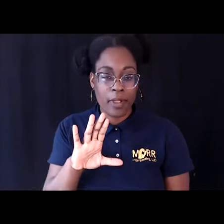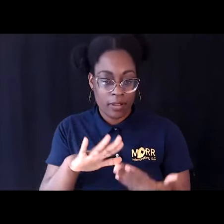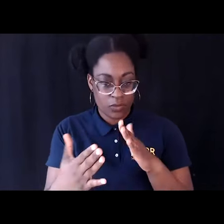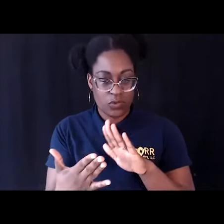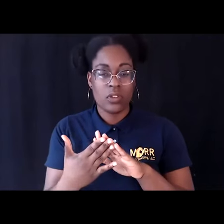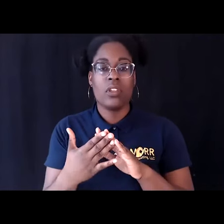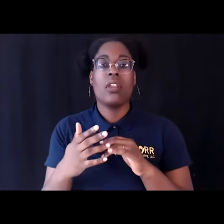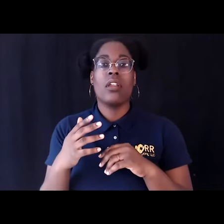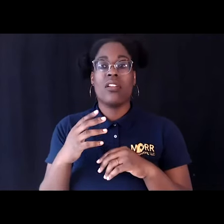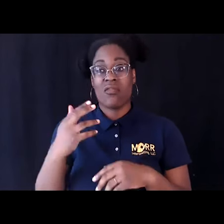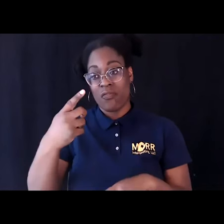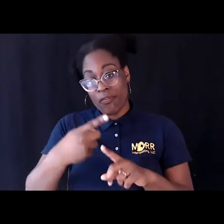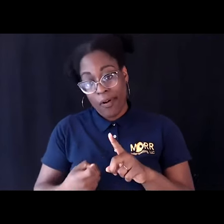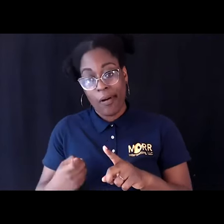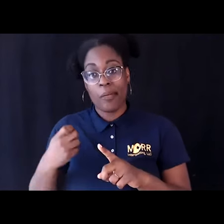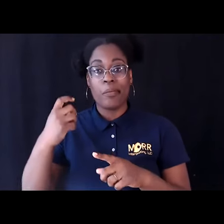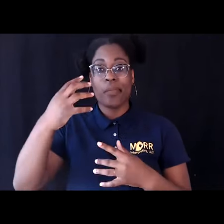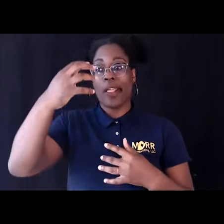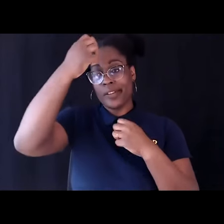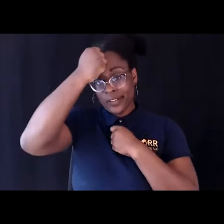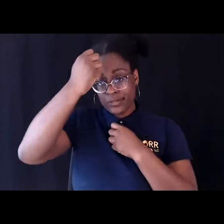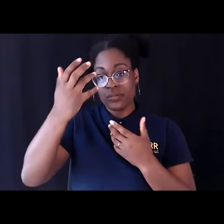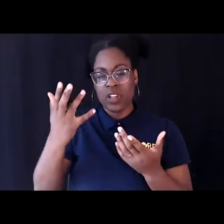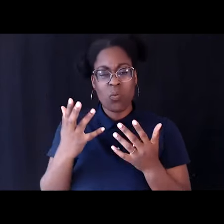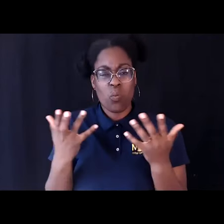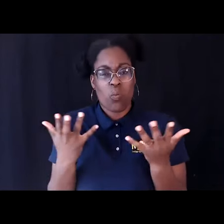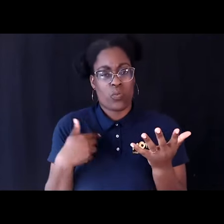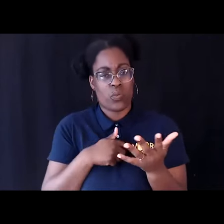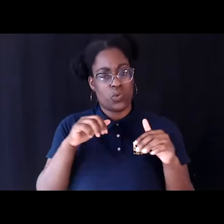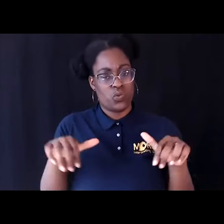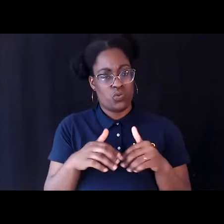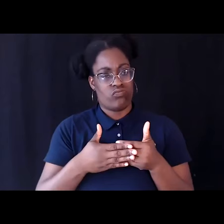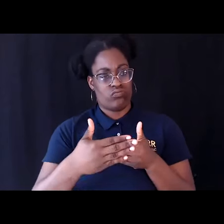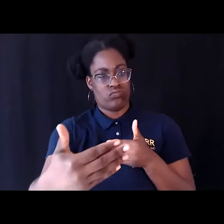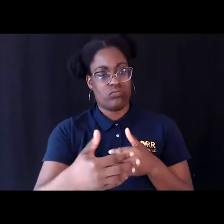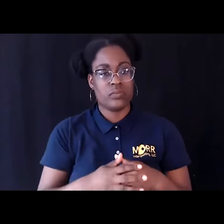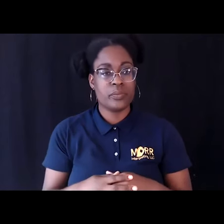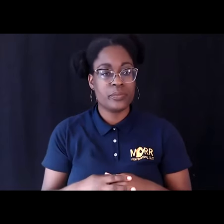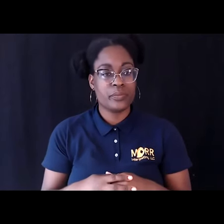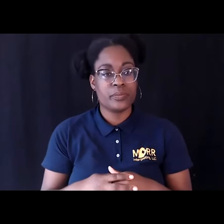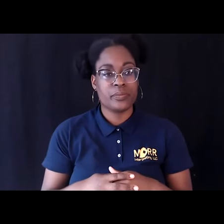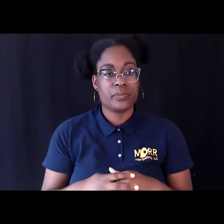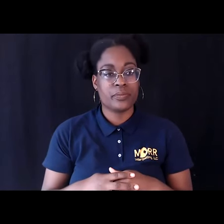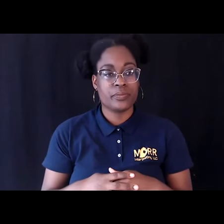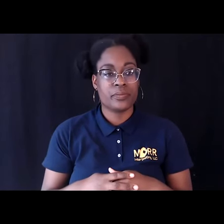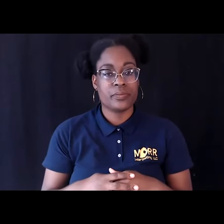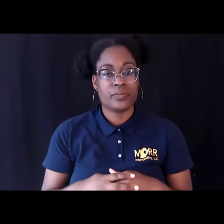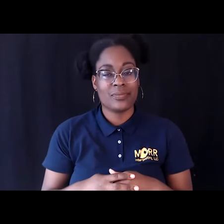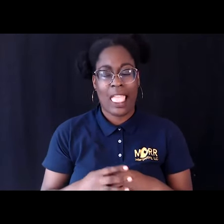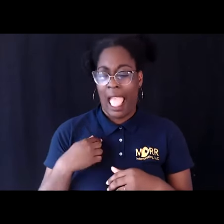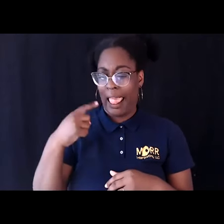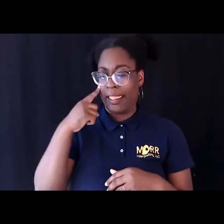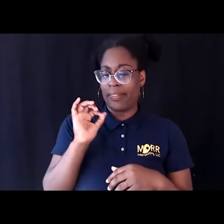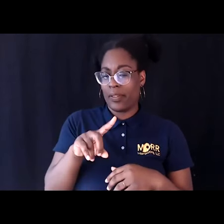and what healing could look like moving forward? I think I may save that. I may save that